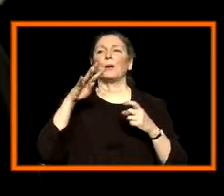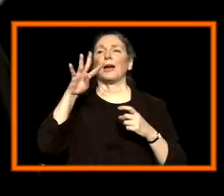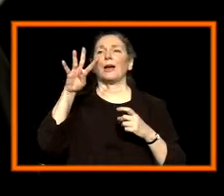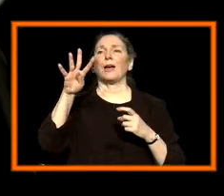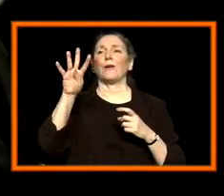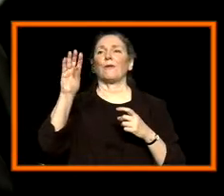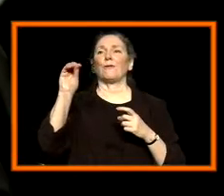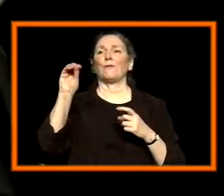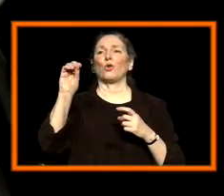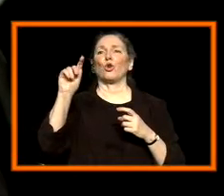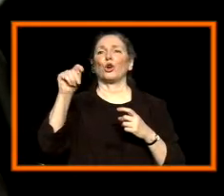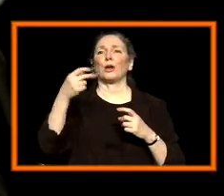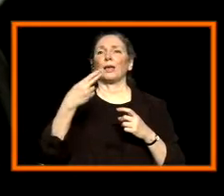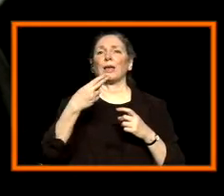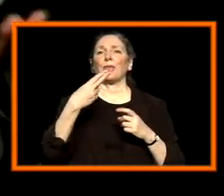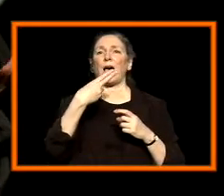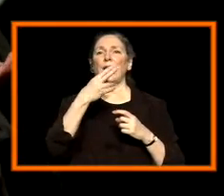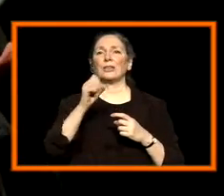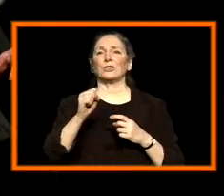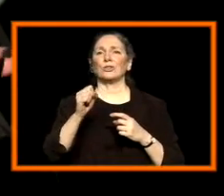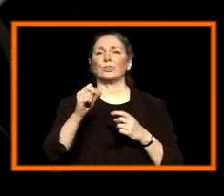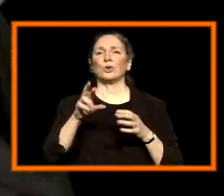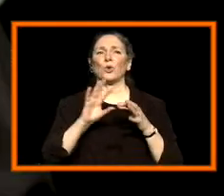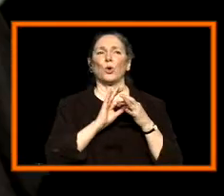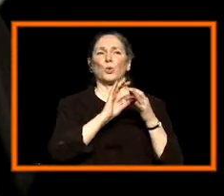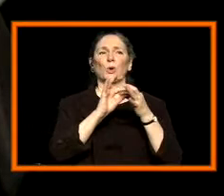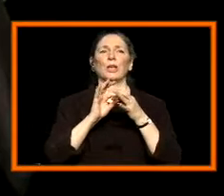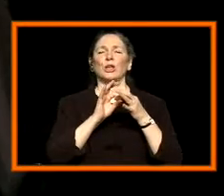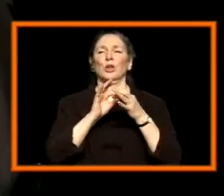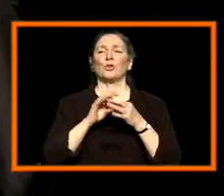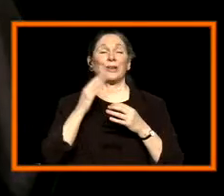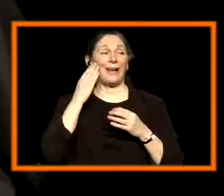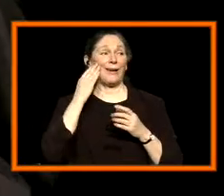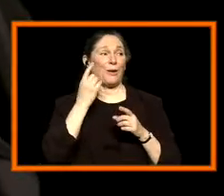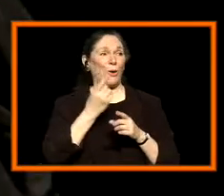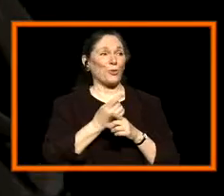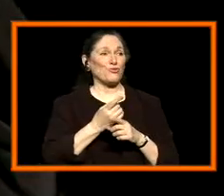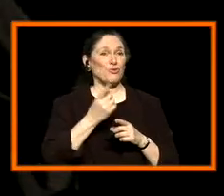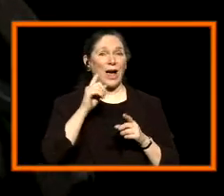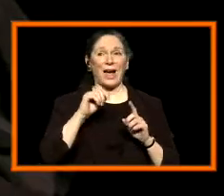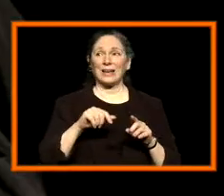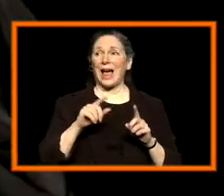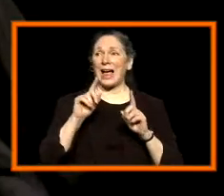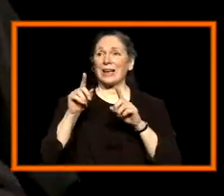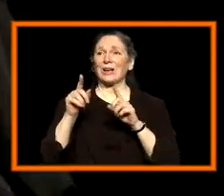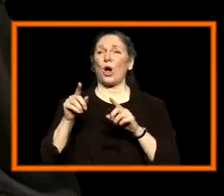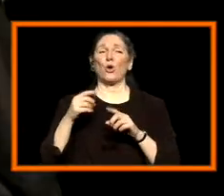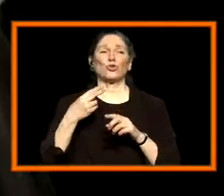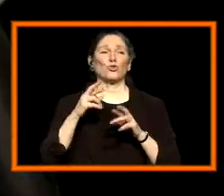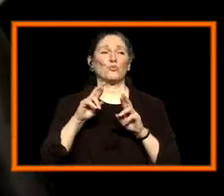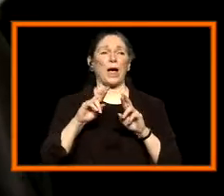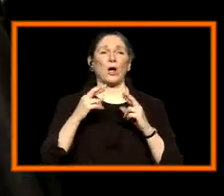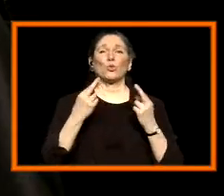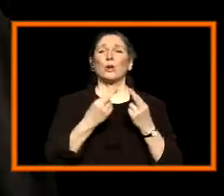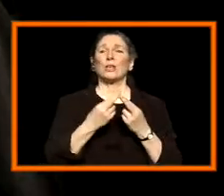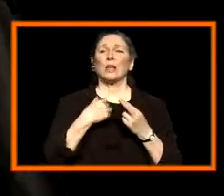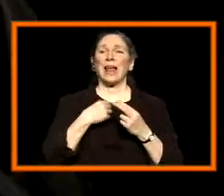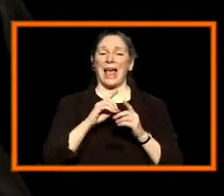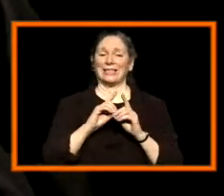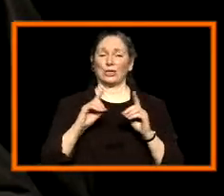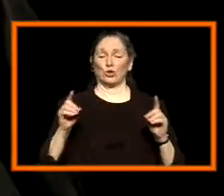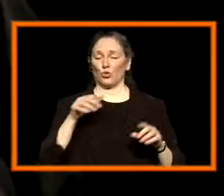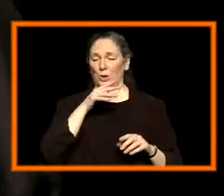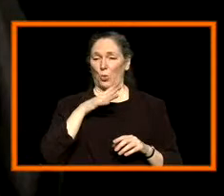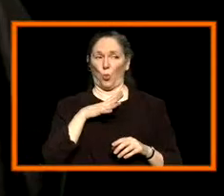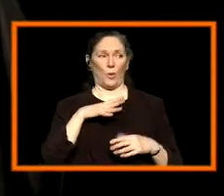40th year high school reunion. I know, right? I get to go to my reunion as a degreed